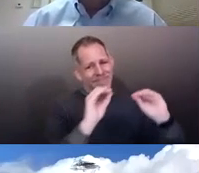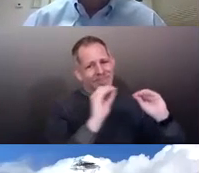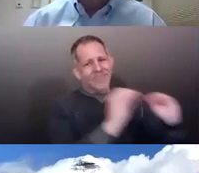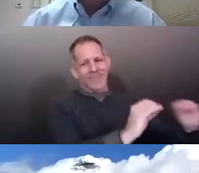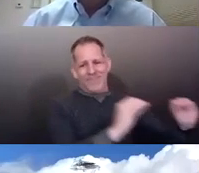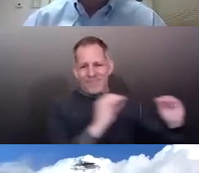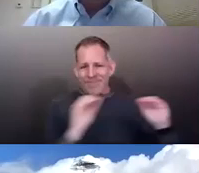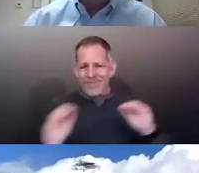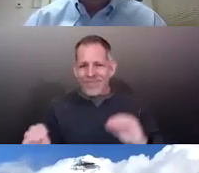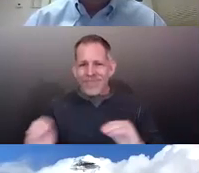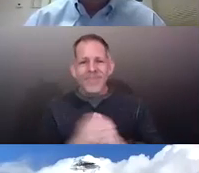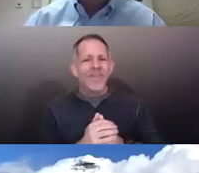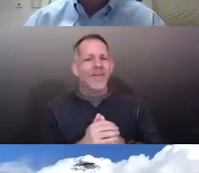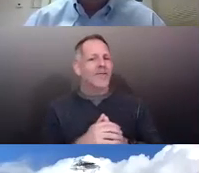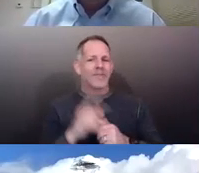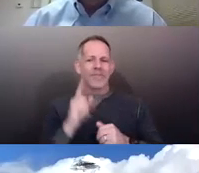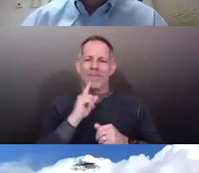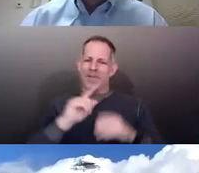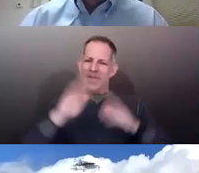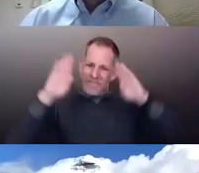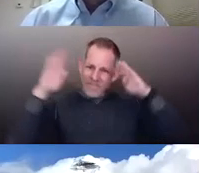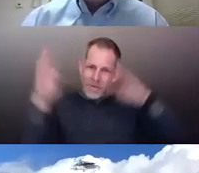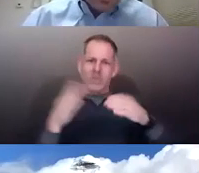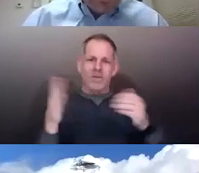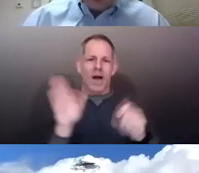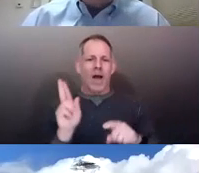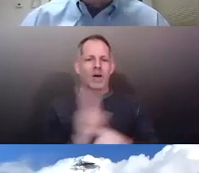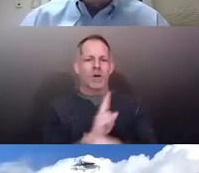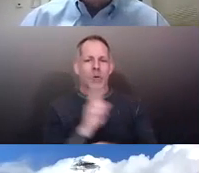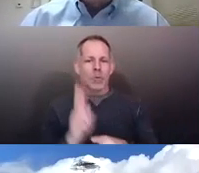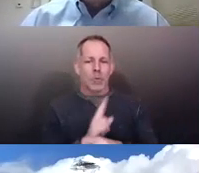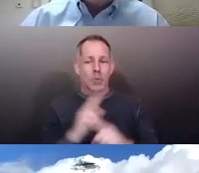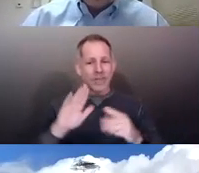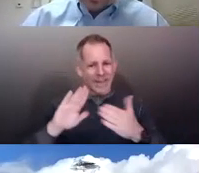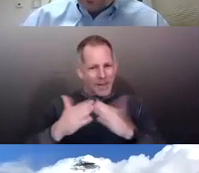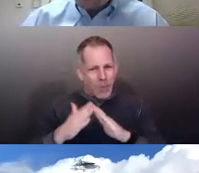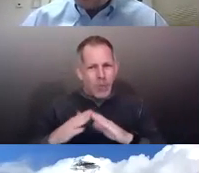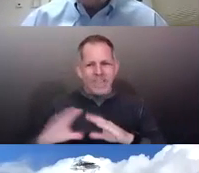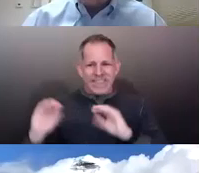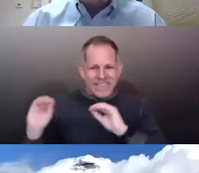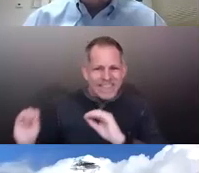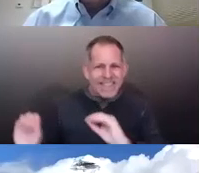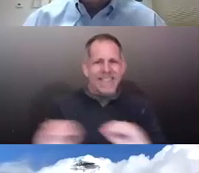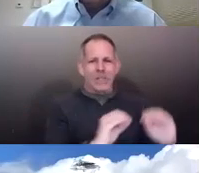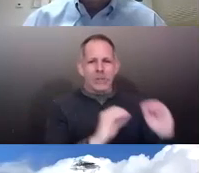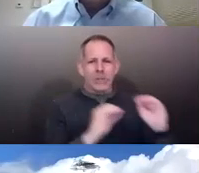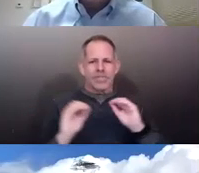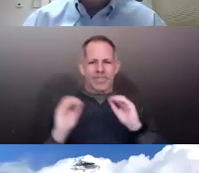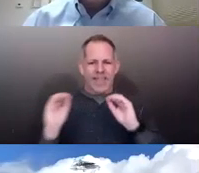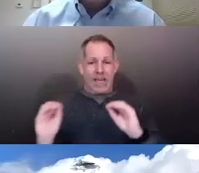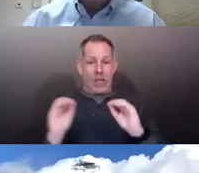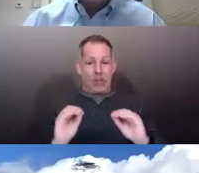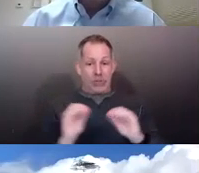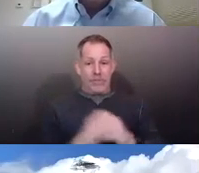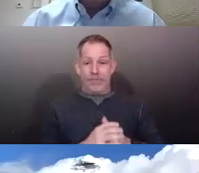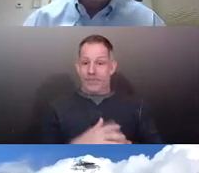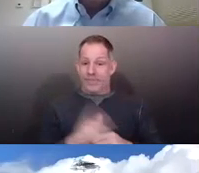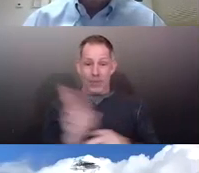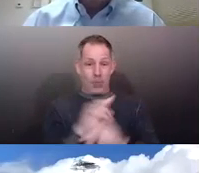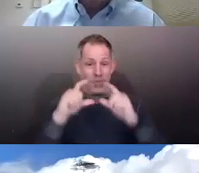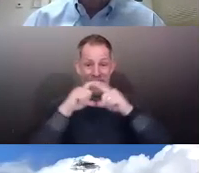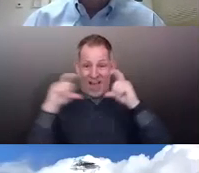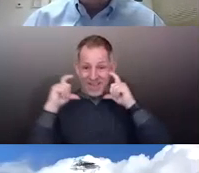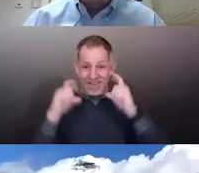down on asking the community to stay with it, because we are in this for some time to come, as Chair Wright